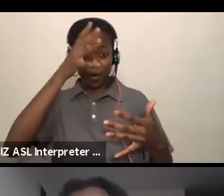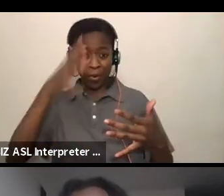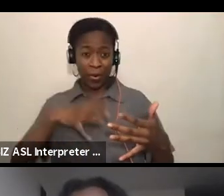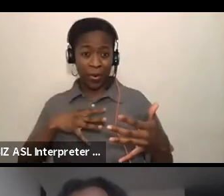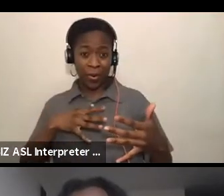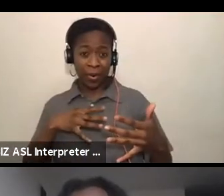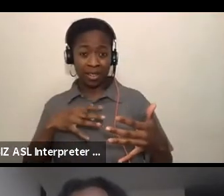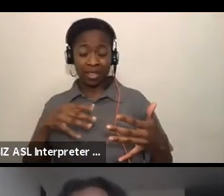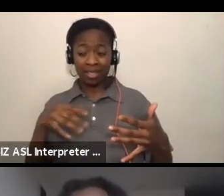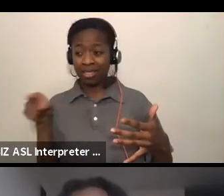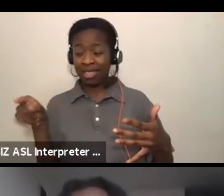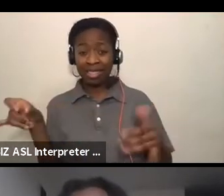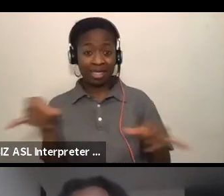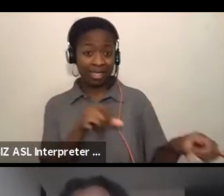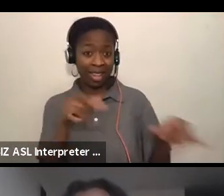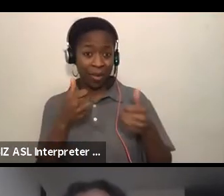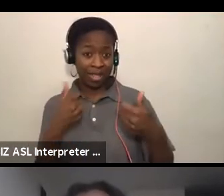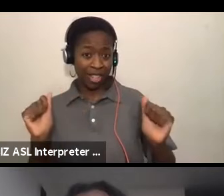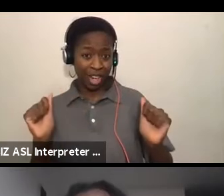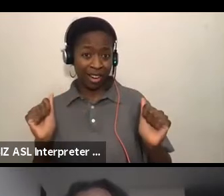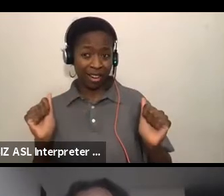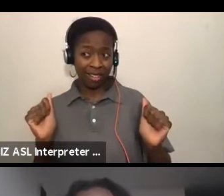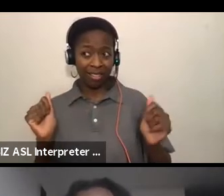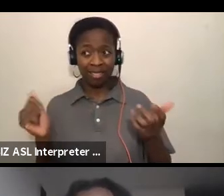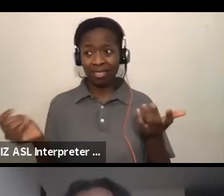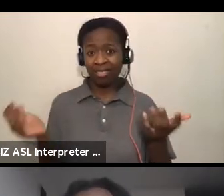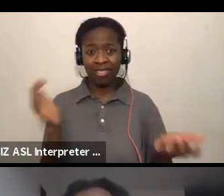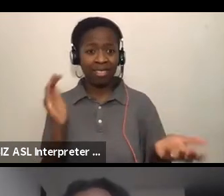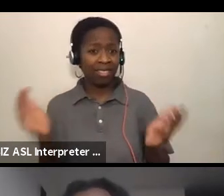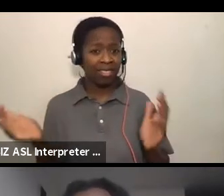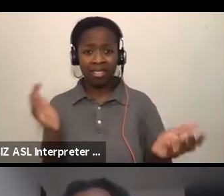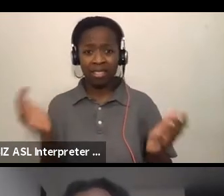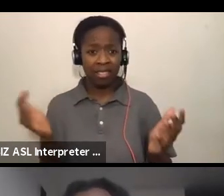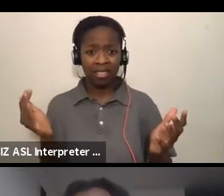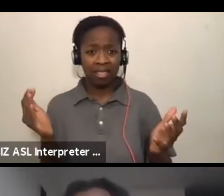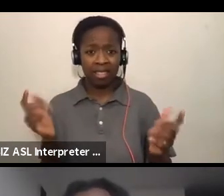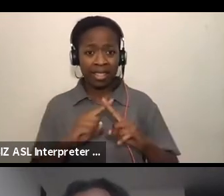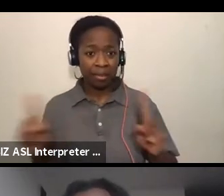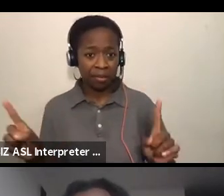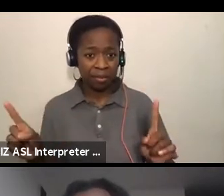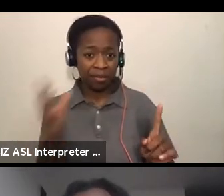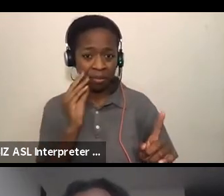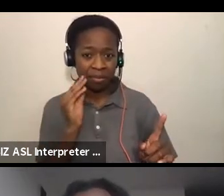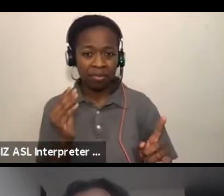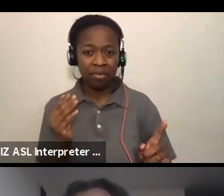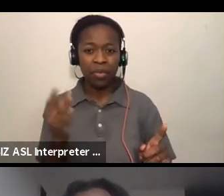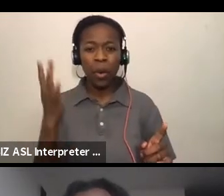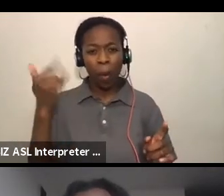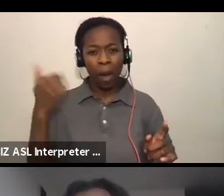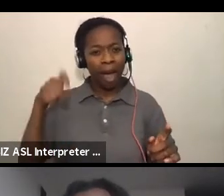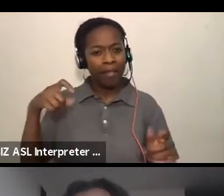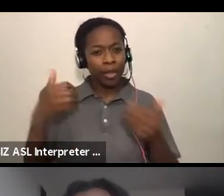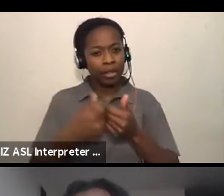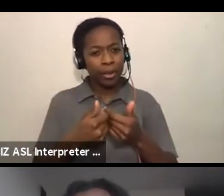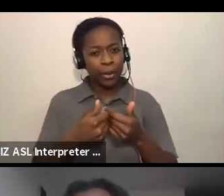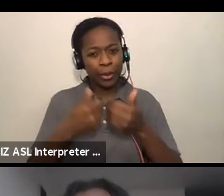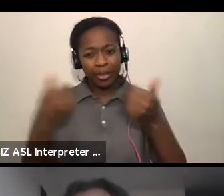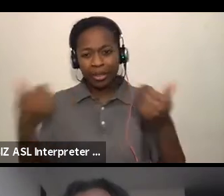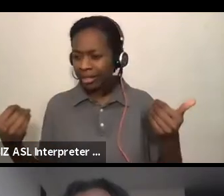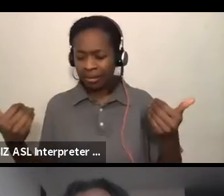me. And it begs the question of just like, when does like, why do we have to always start with separating technique and identity and marrying